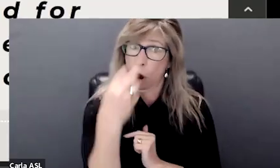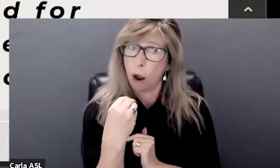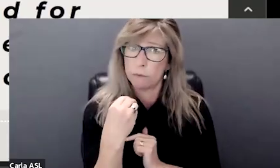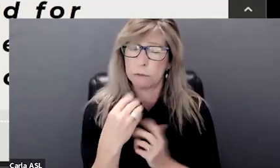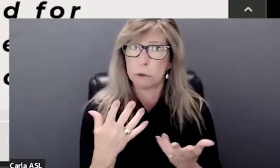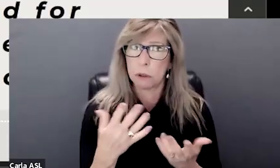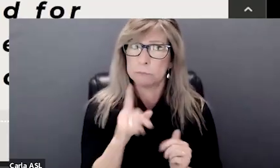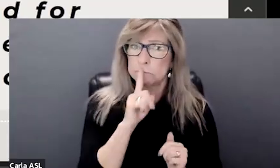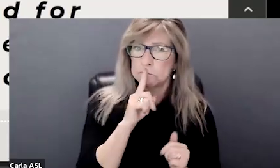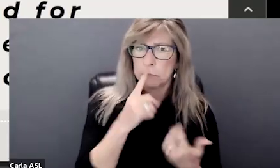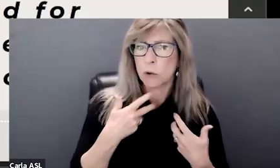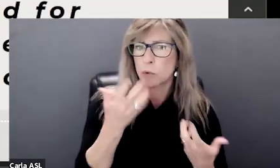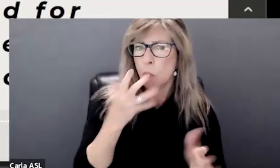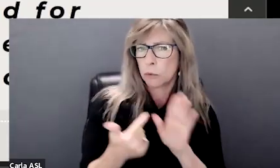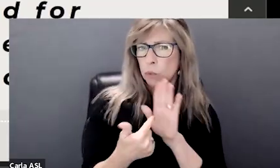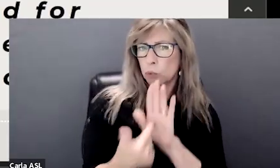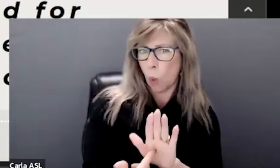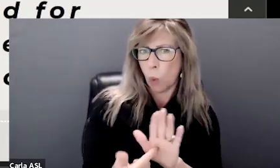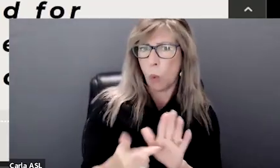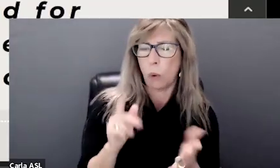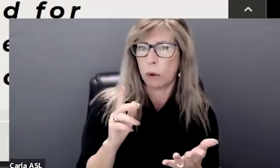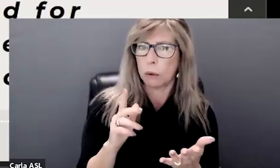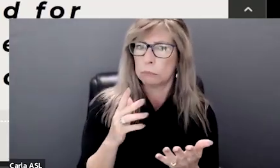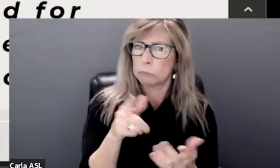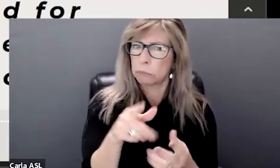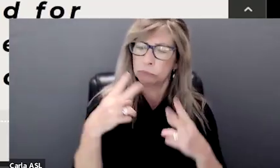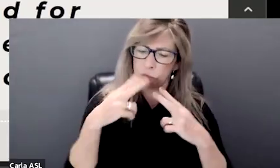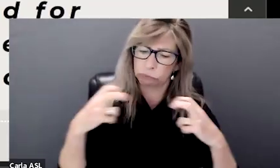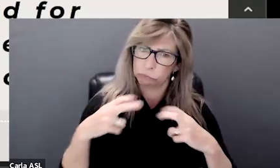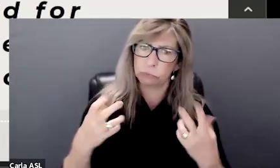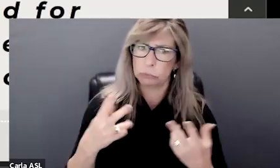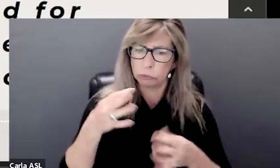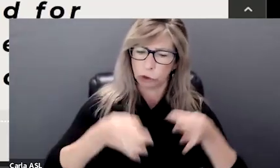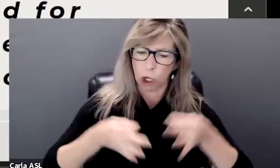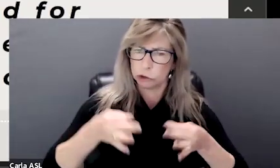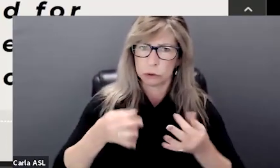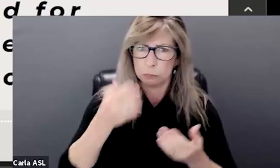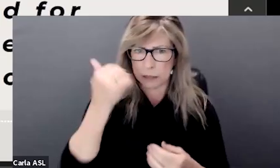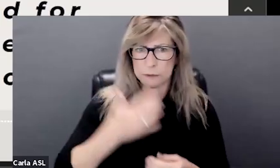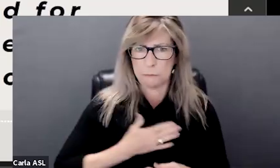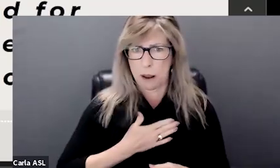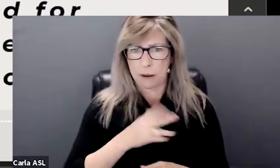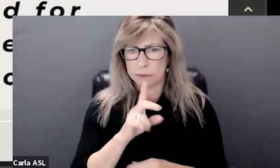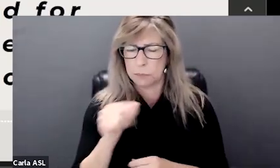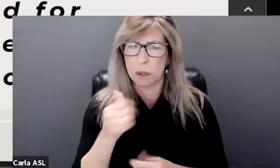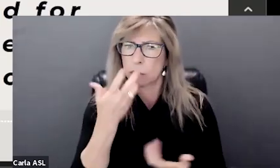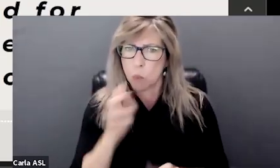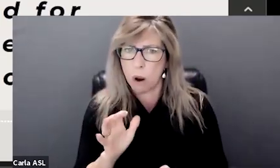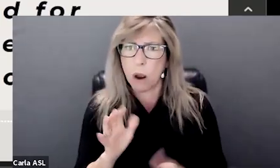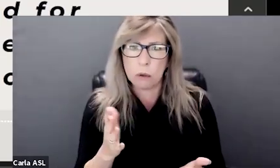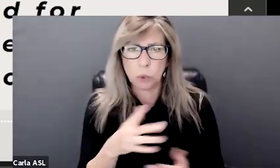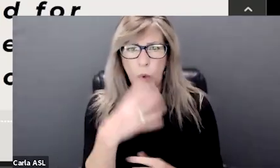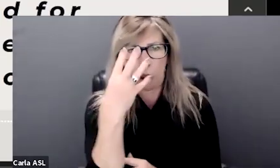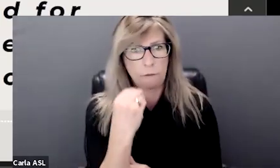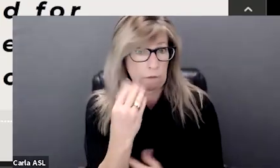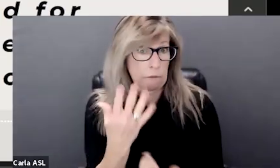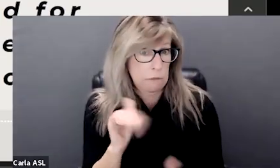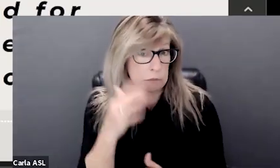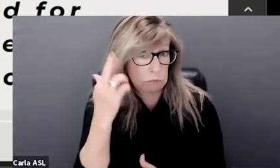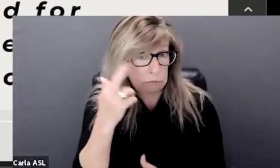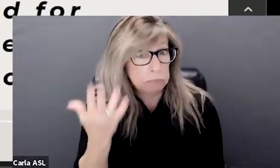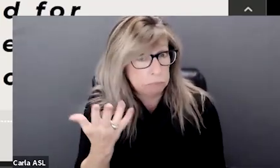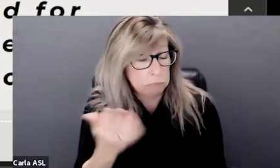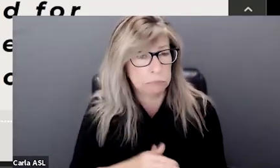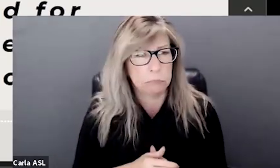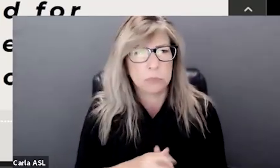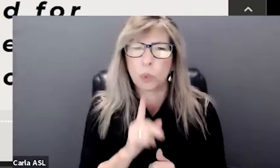don't want a visible disability to factor into decision-making in the recruitment process anyway. So many different reasons why for which